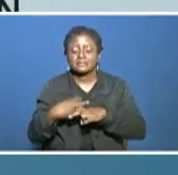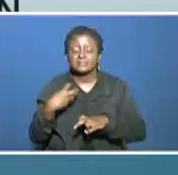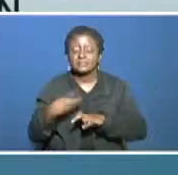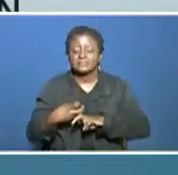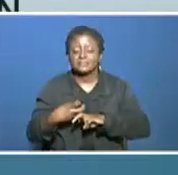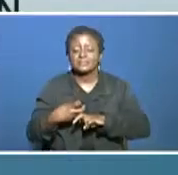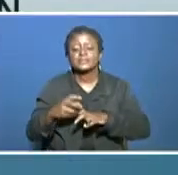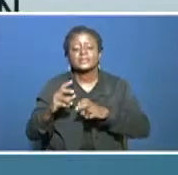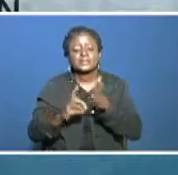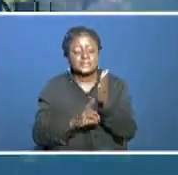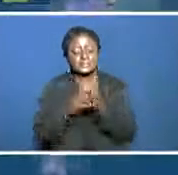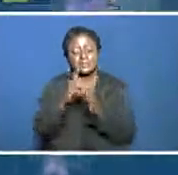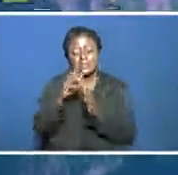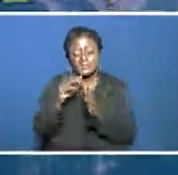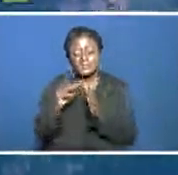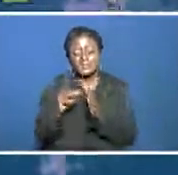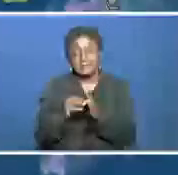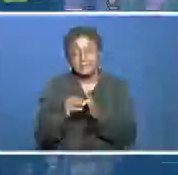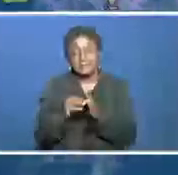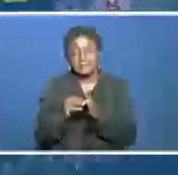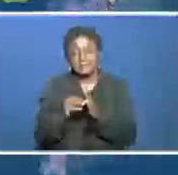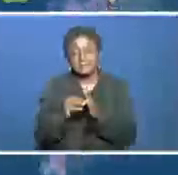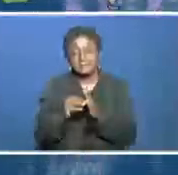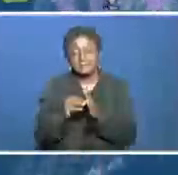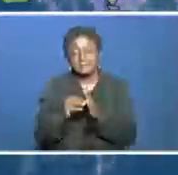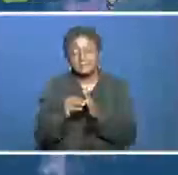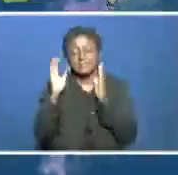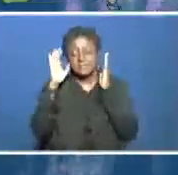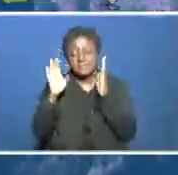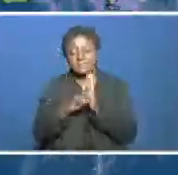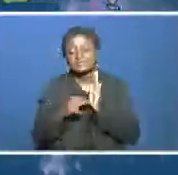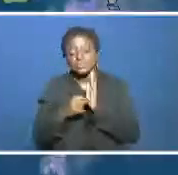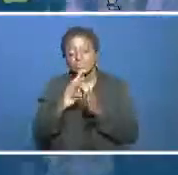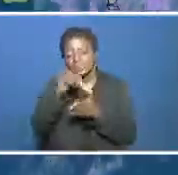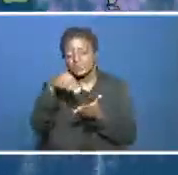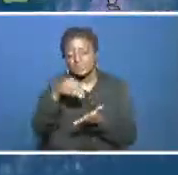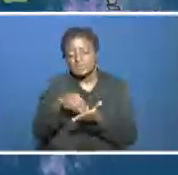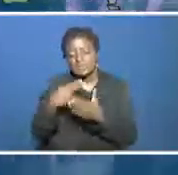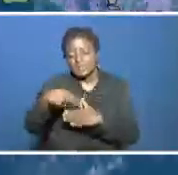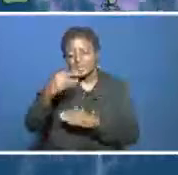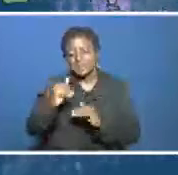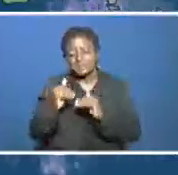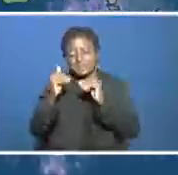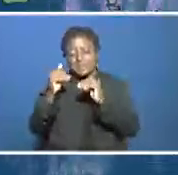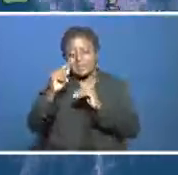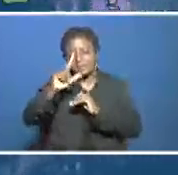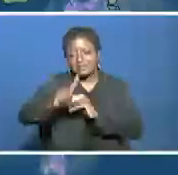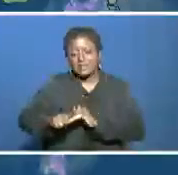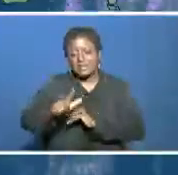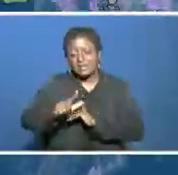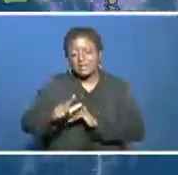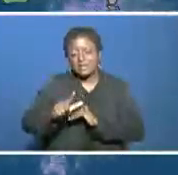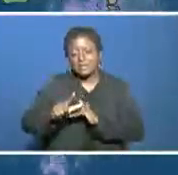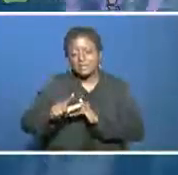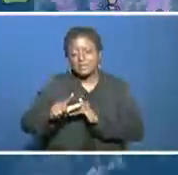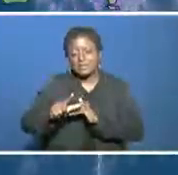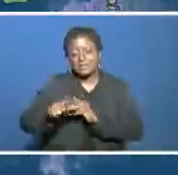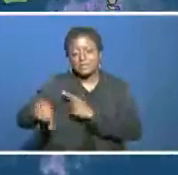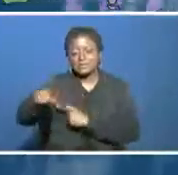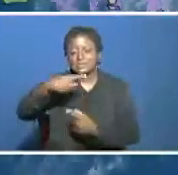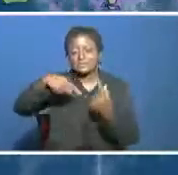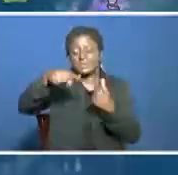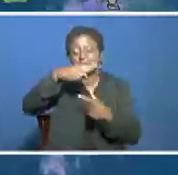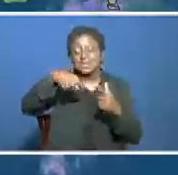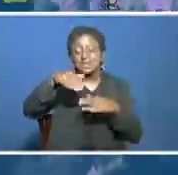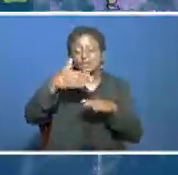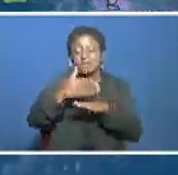shearing and the Sahara dust. Satellite pictures showing a mid to upper-level low that's spinning across the southeast Bahamas. That's being